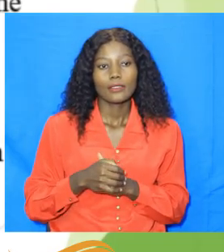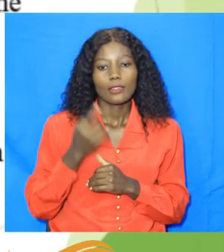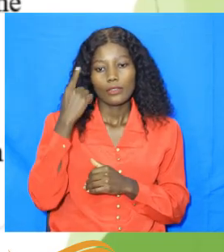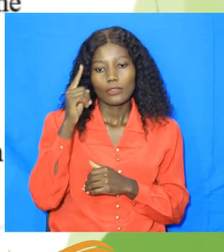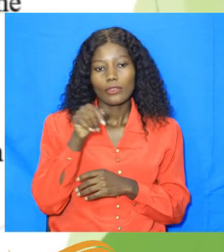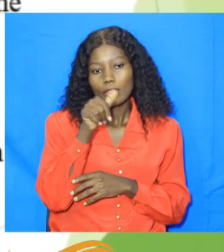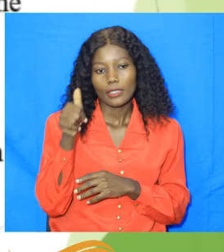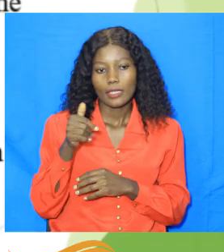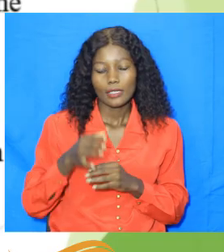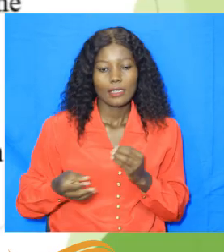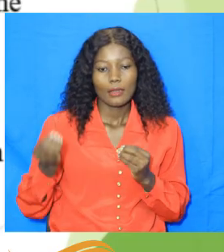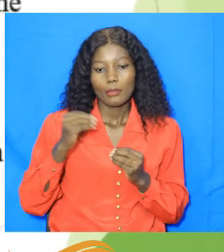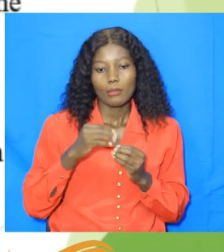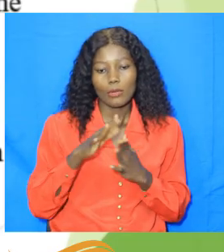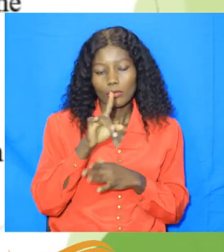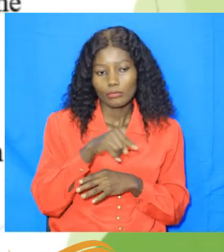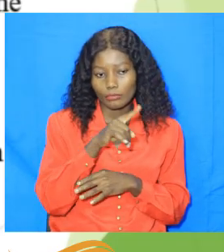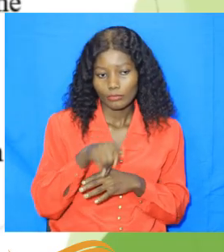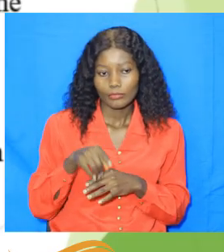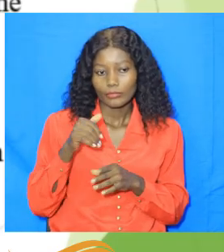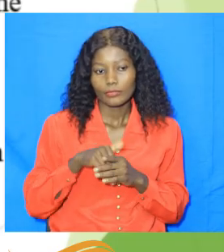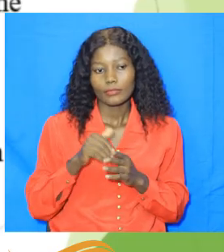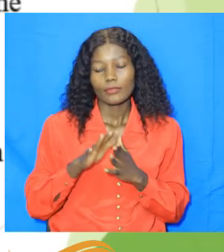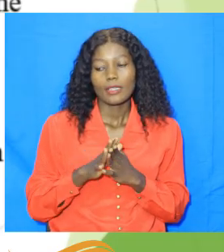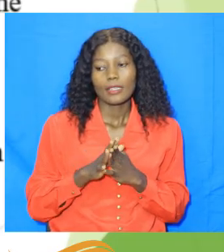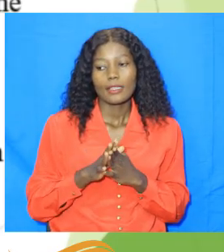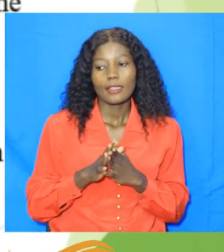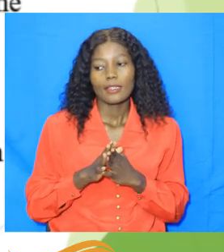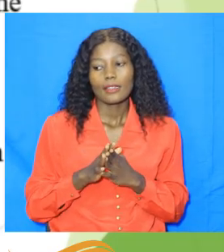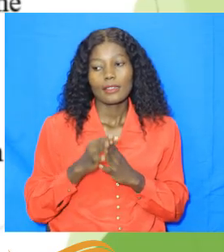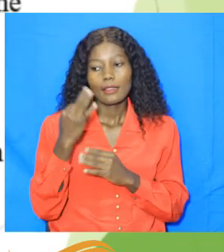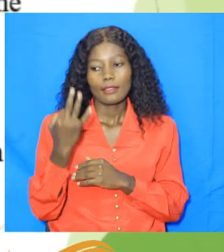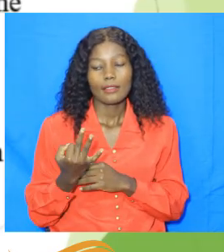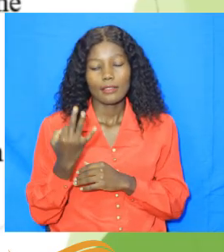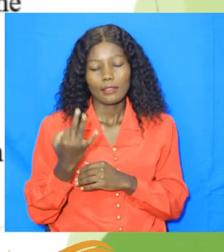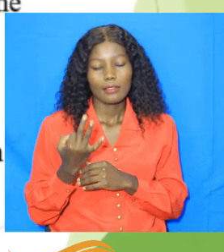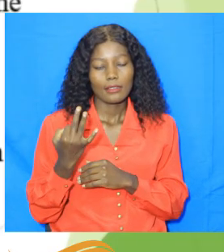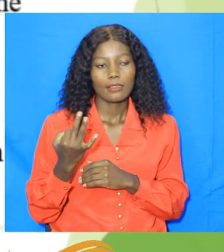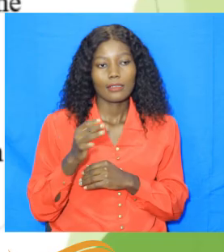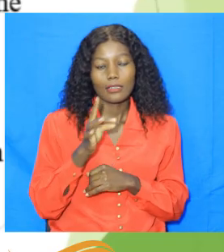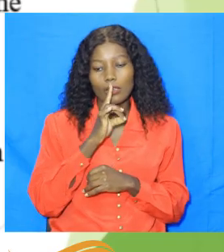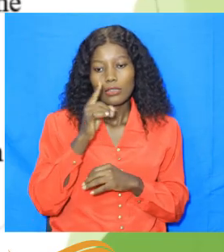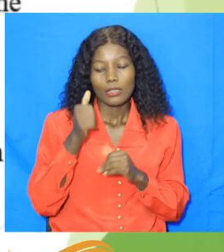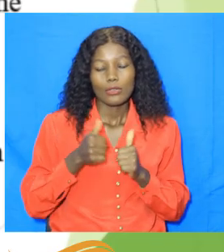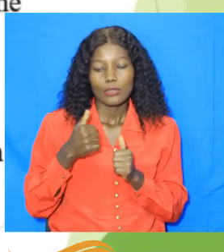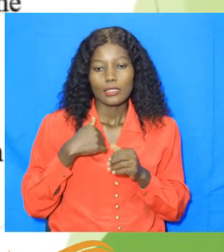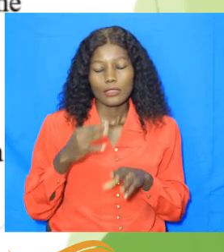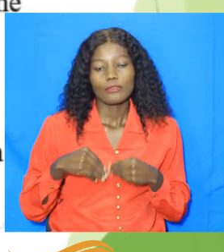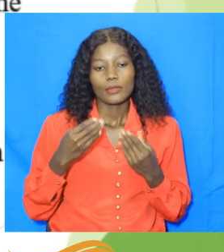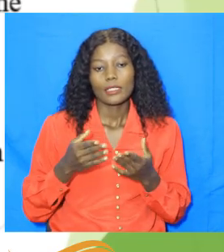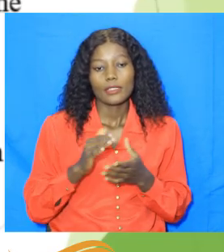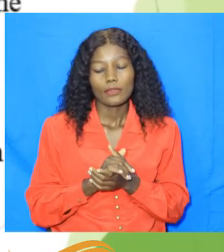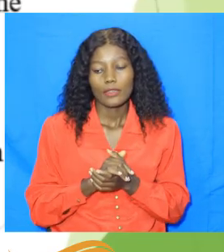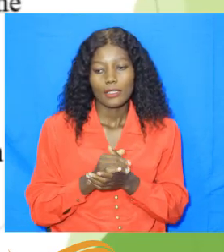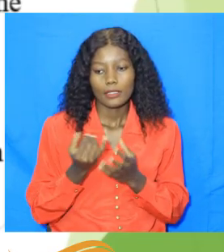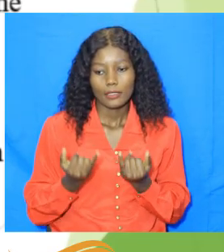further disqualification in the infraction of the 3 chewies has already been given.